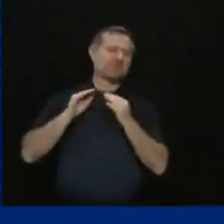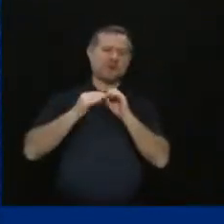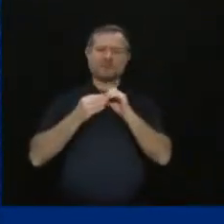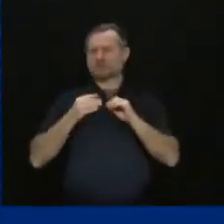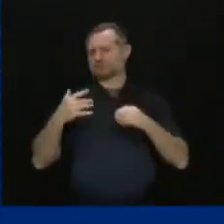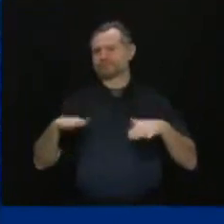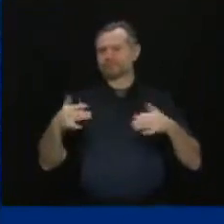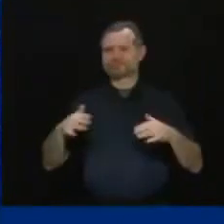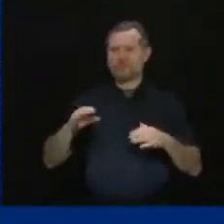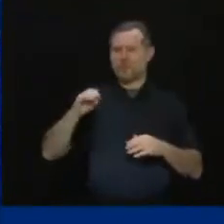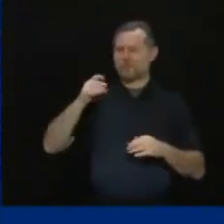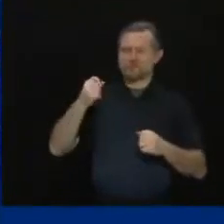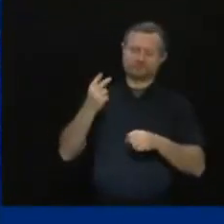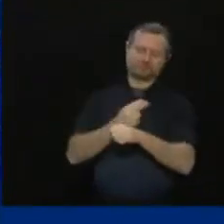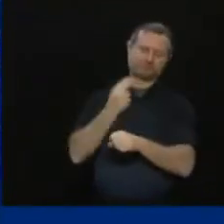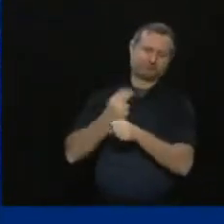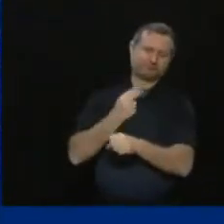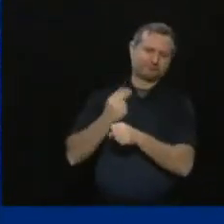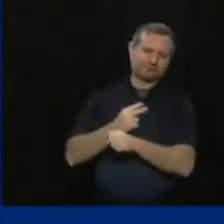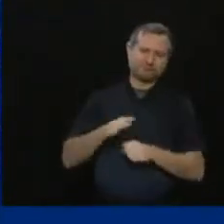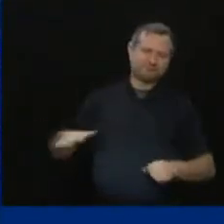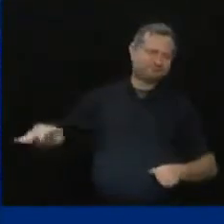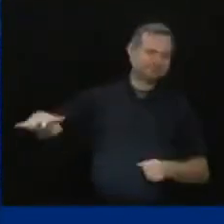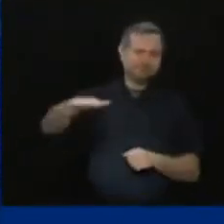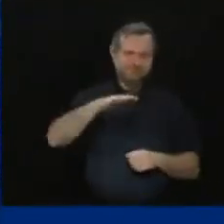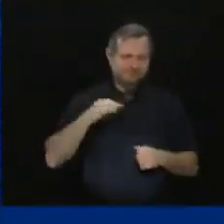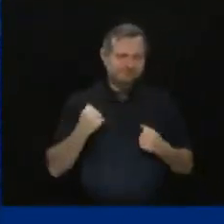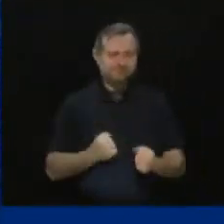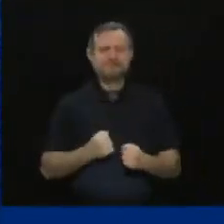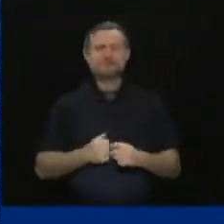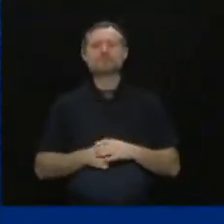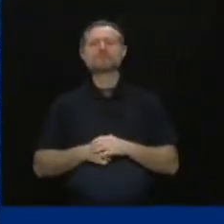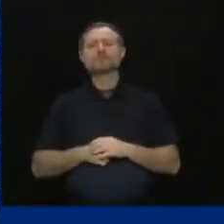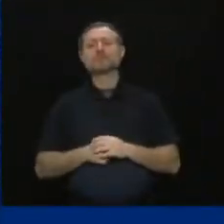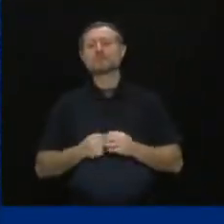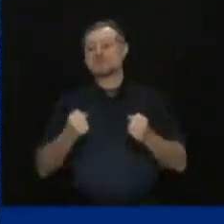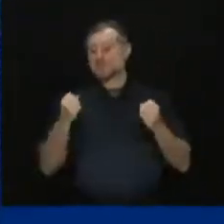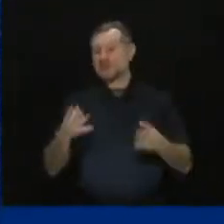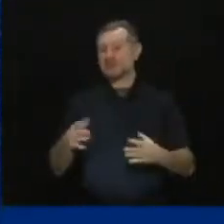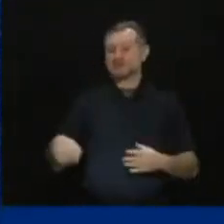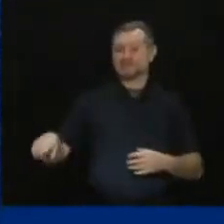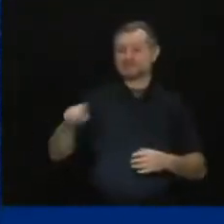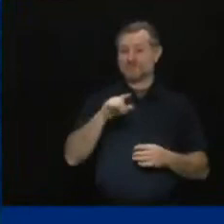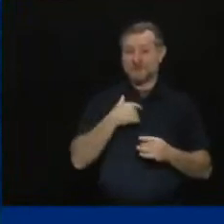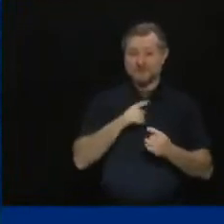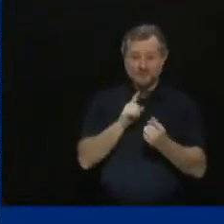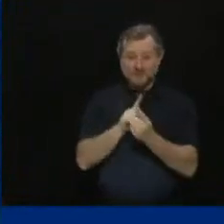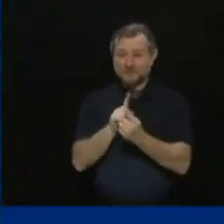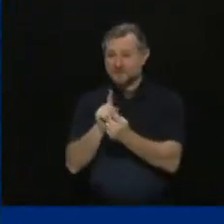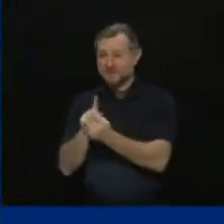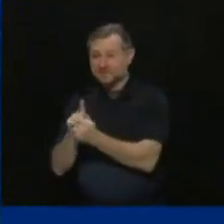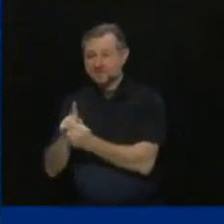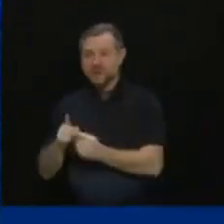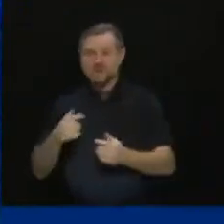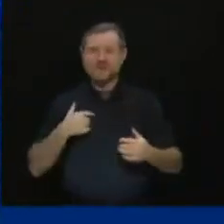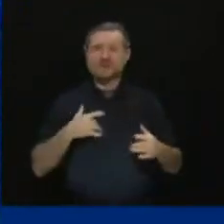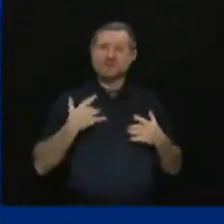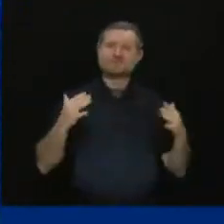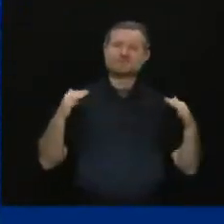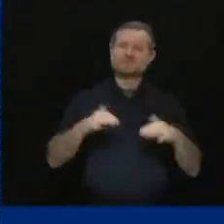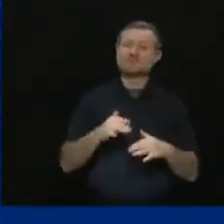opioid addiction. And I've met many of you at events that were put on by our health chair, Senator